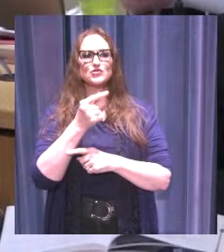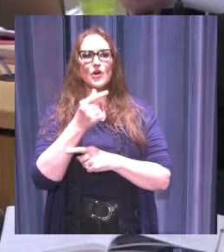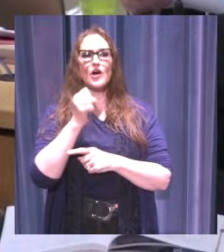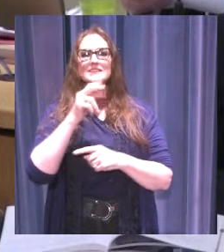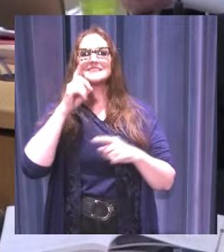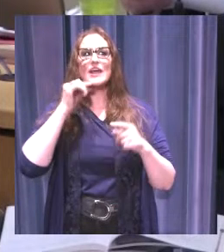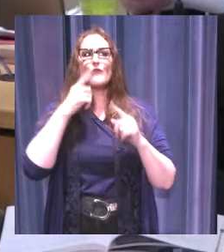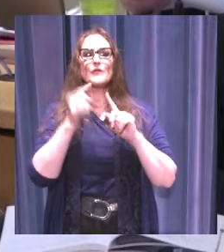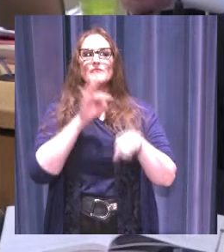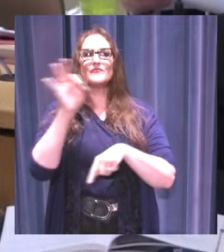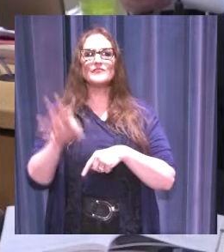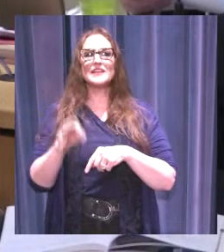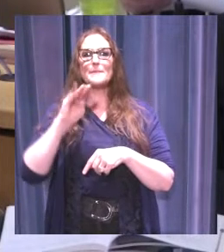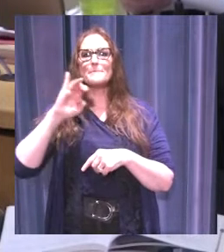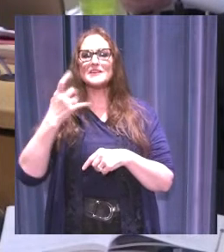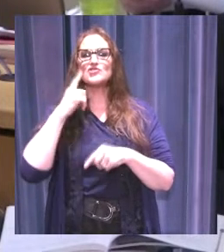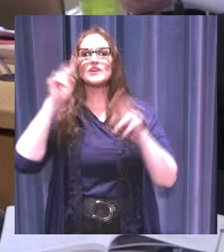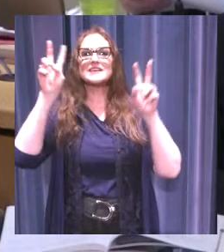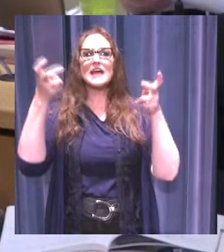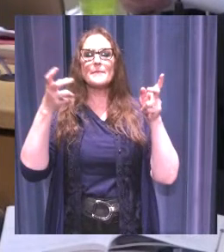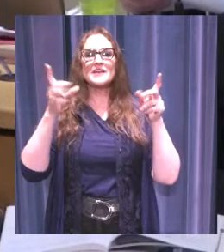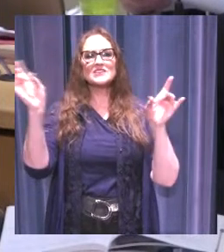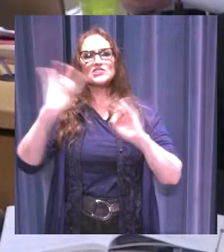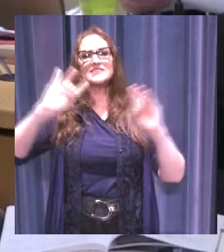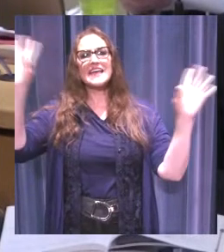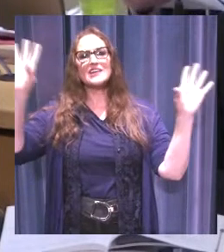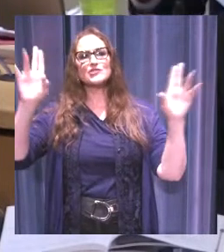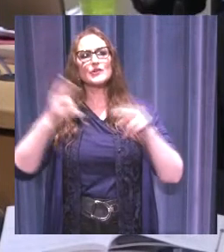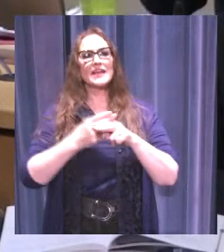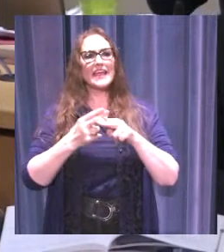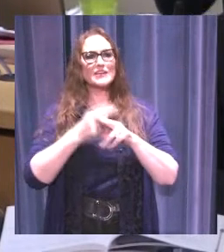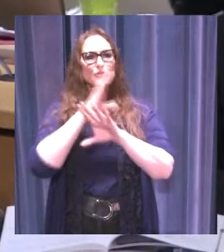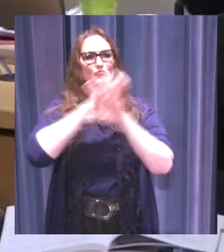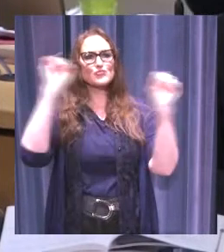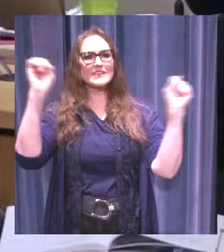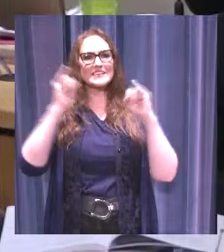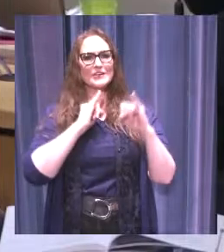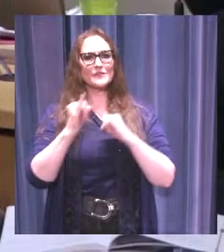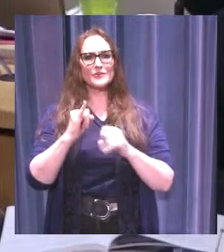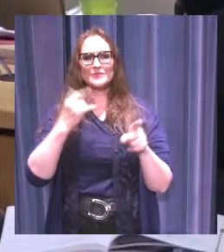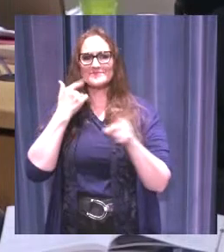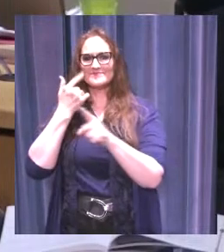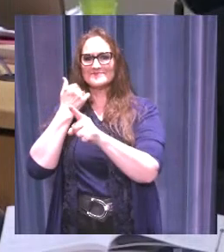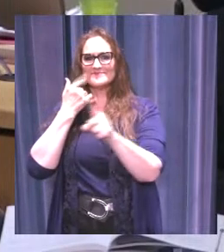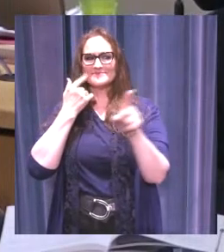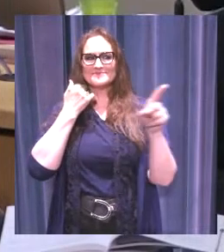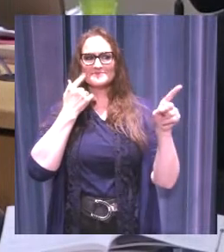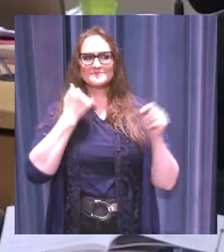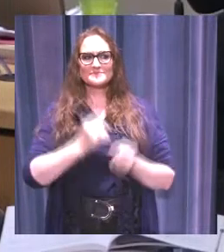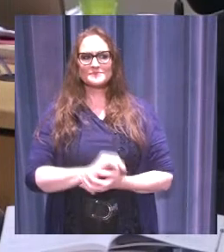Flint, Michigan, on the topic of disastrous interim president interviews.